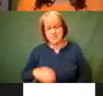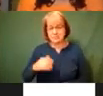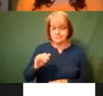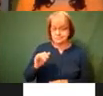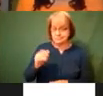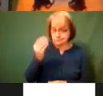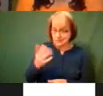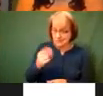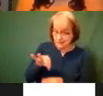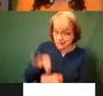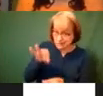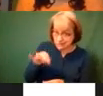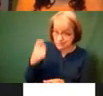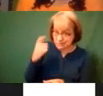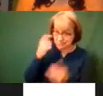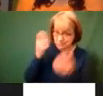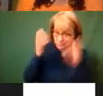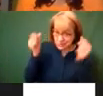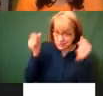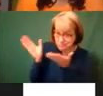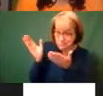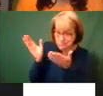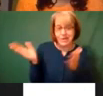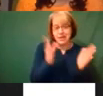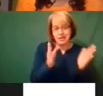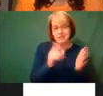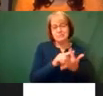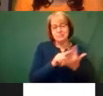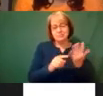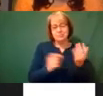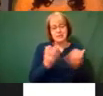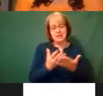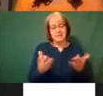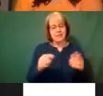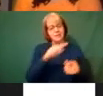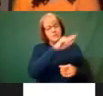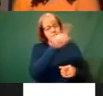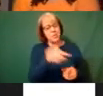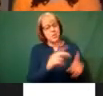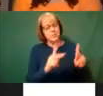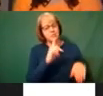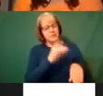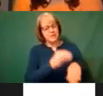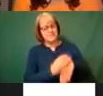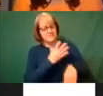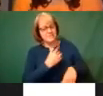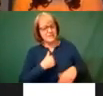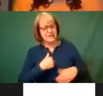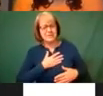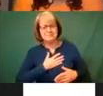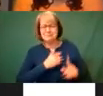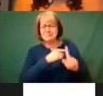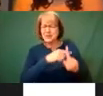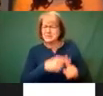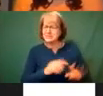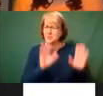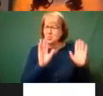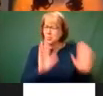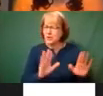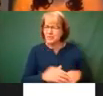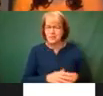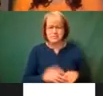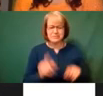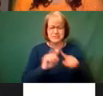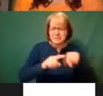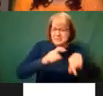there. But I'm influenced by all kinds of people, and this isn't everybody I've influenced by, of all walks of life, at different times of life, of